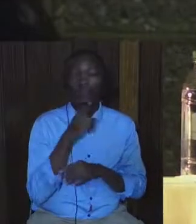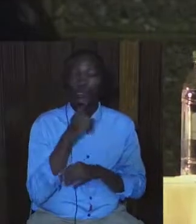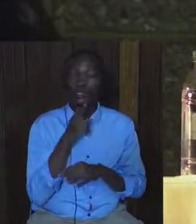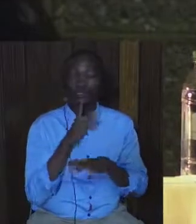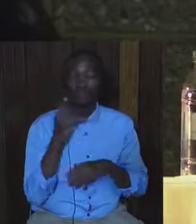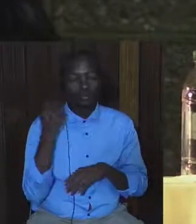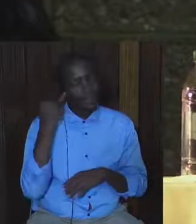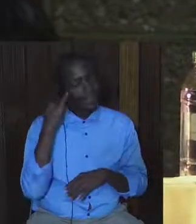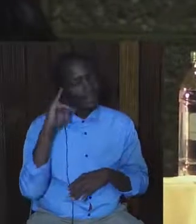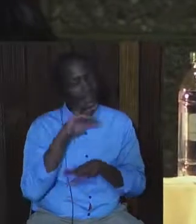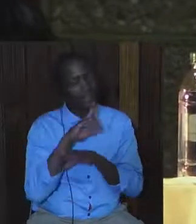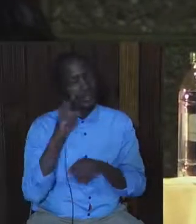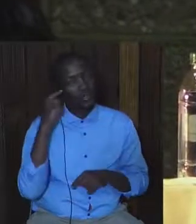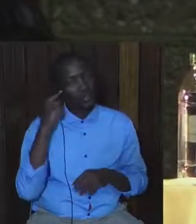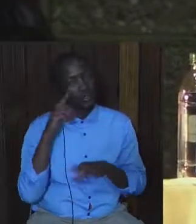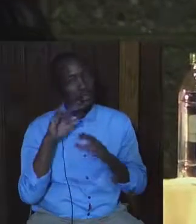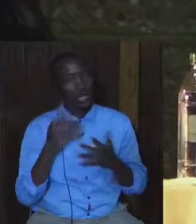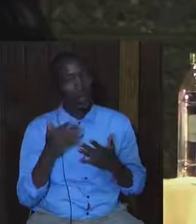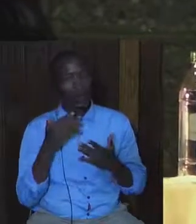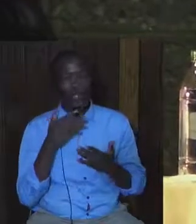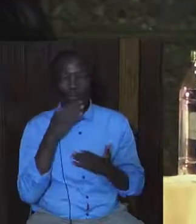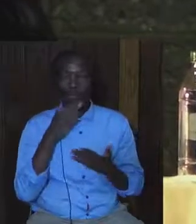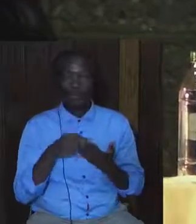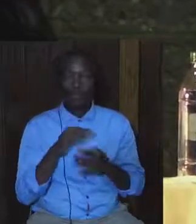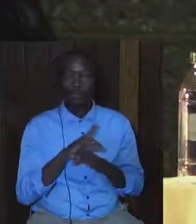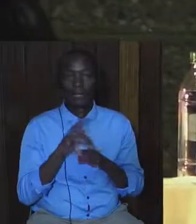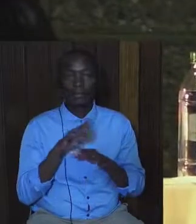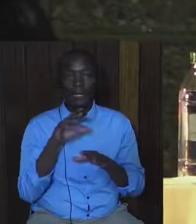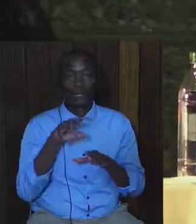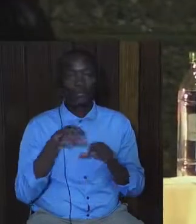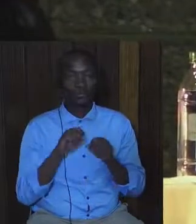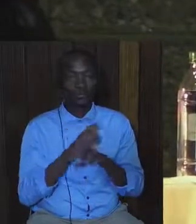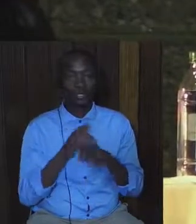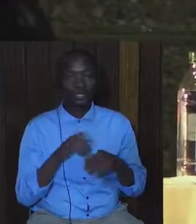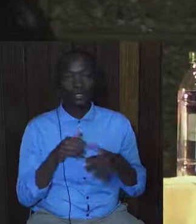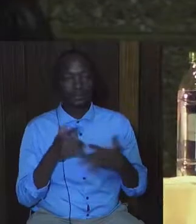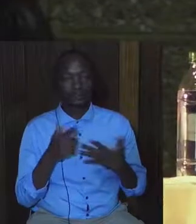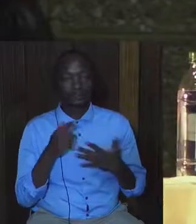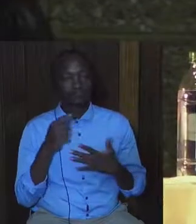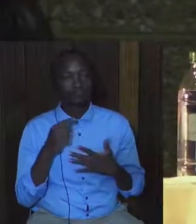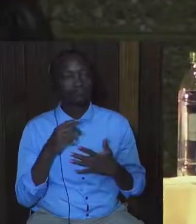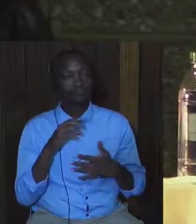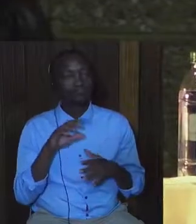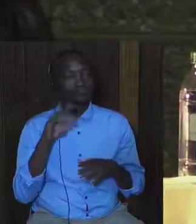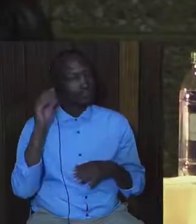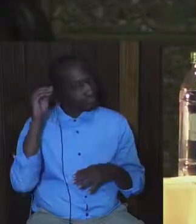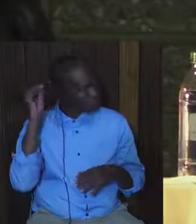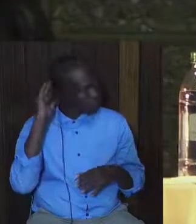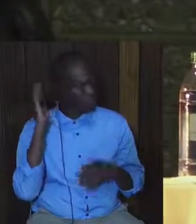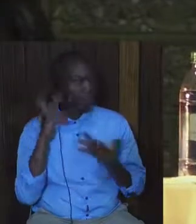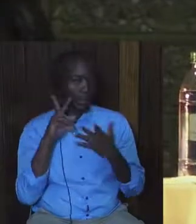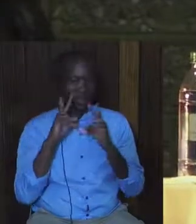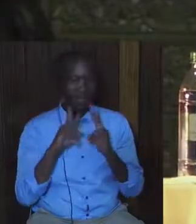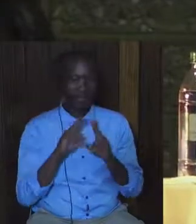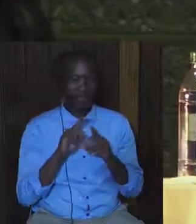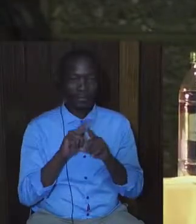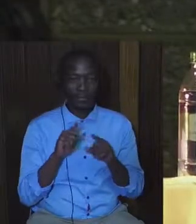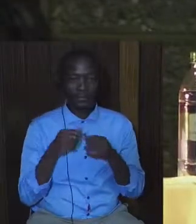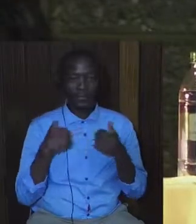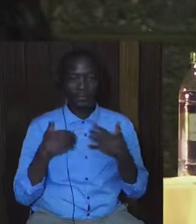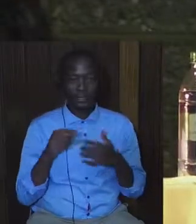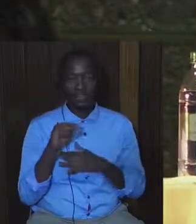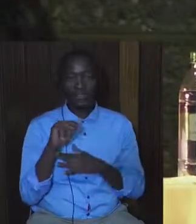what I think, how we're going to propose. But I do take to heart what the committee have said about the visits, and I will come back. But let me start with the